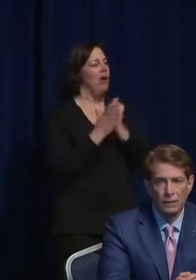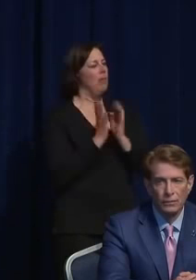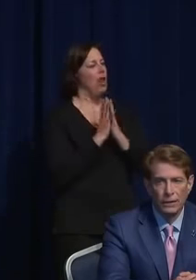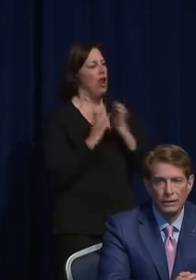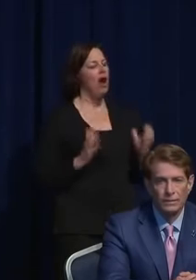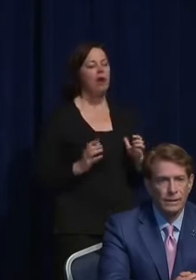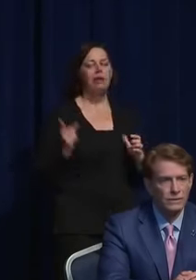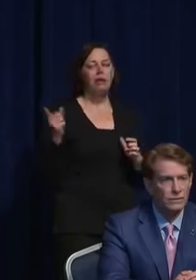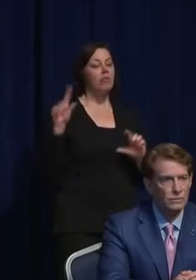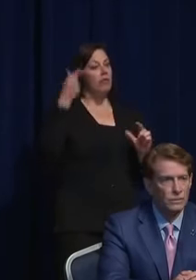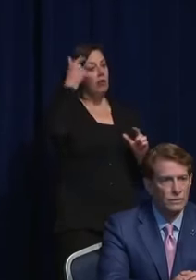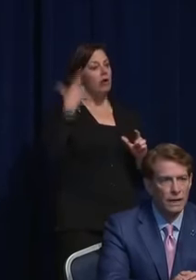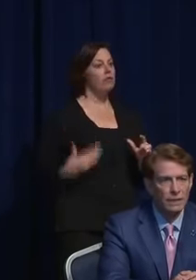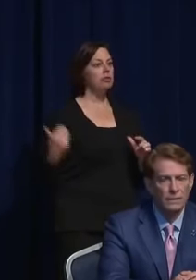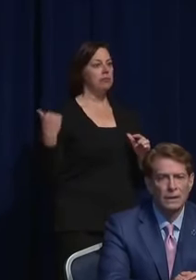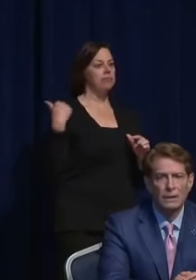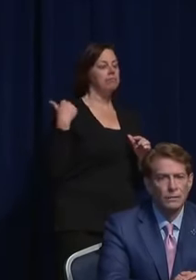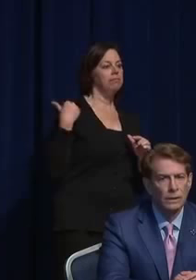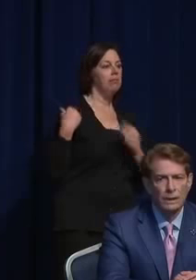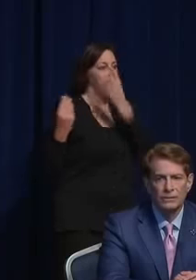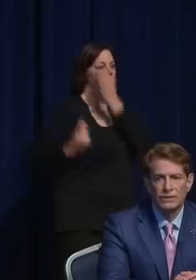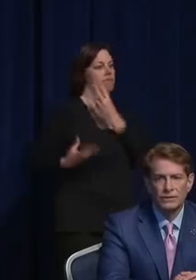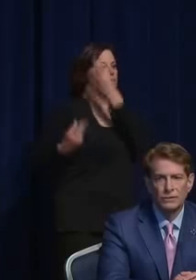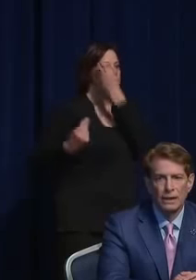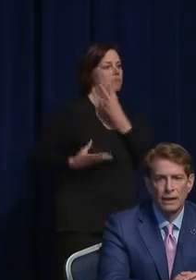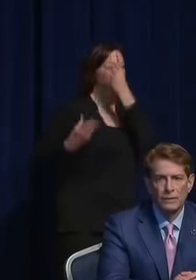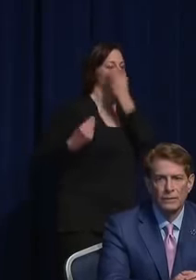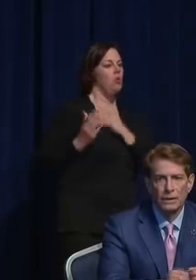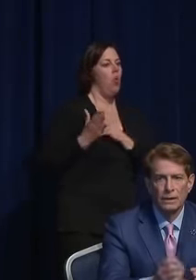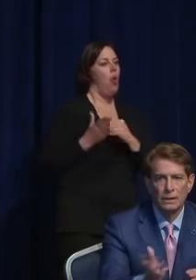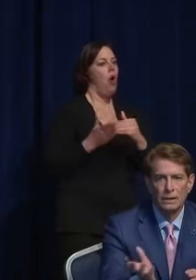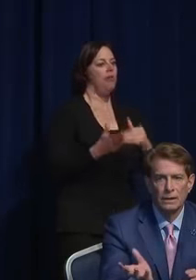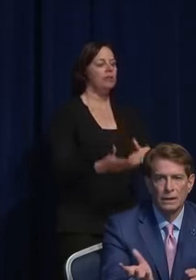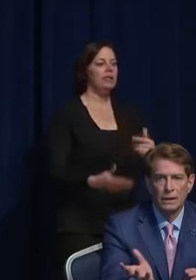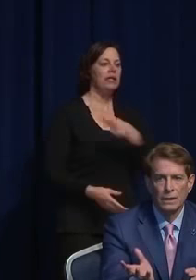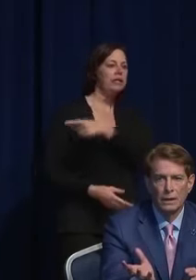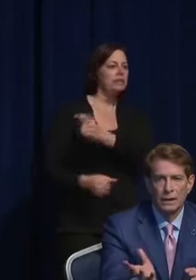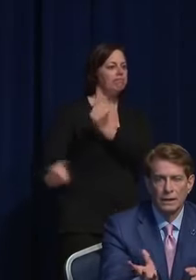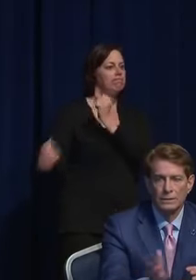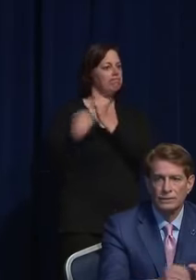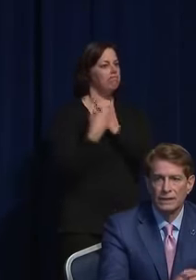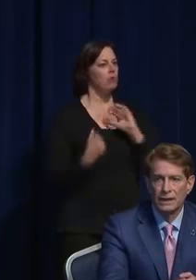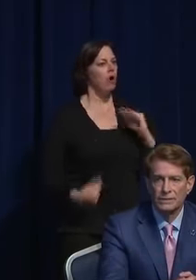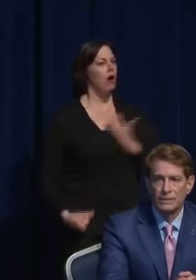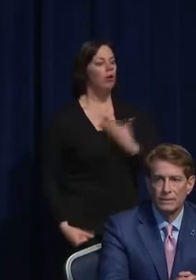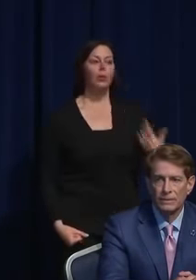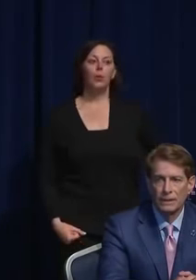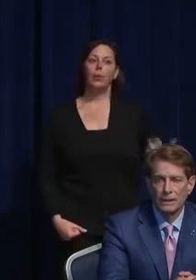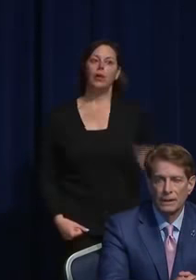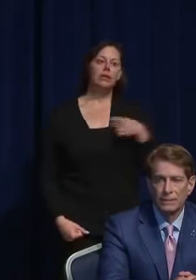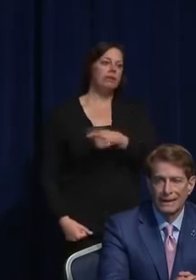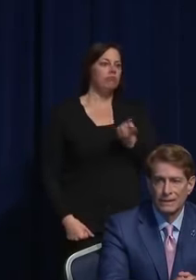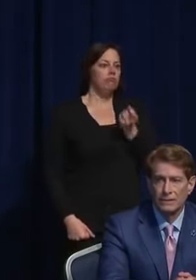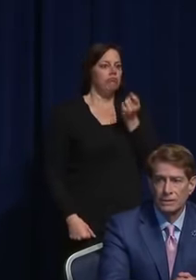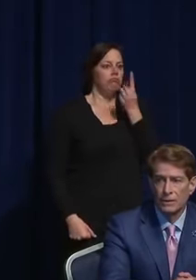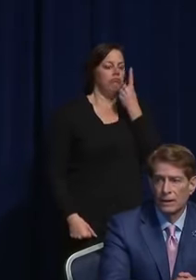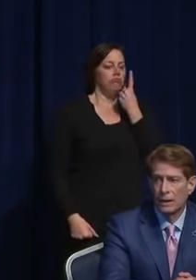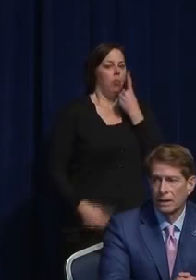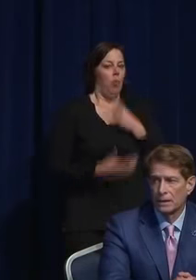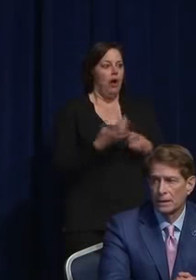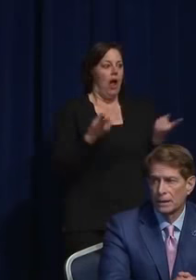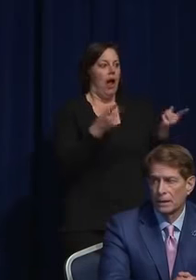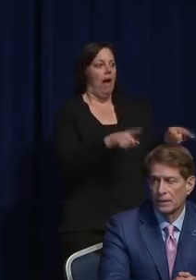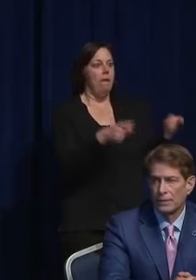on a regular basis, which really gives us great comfort. He understands some of the activities going